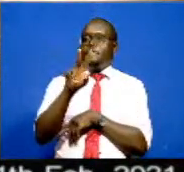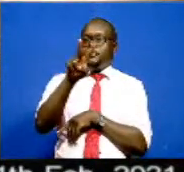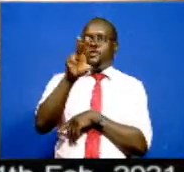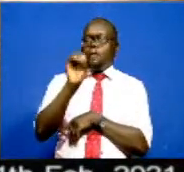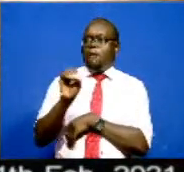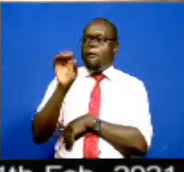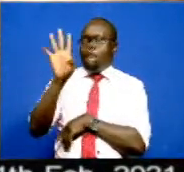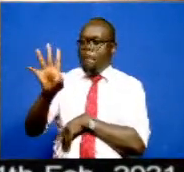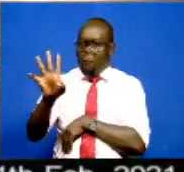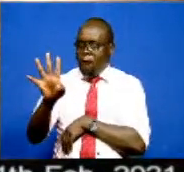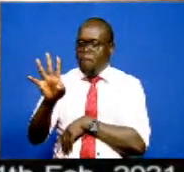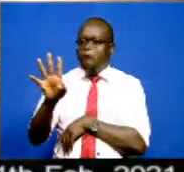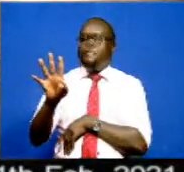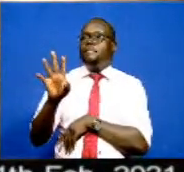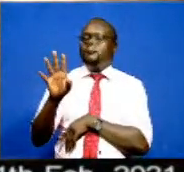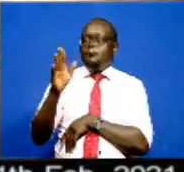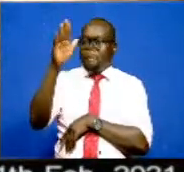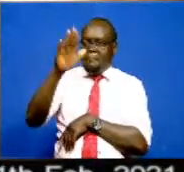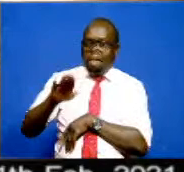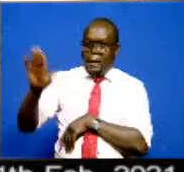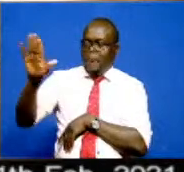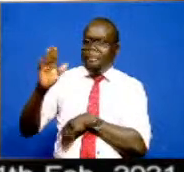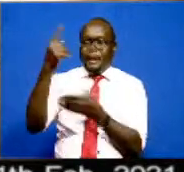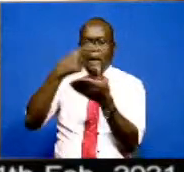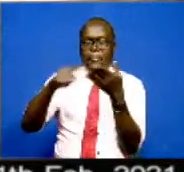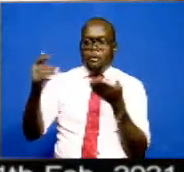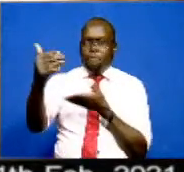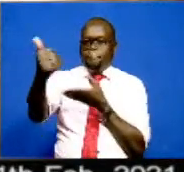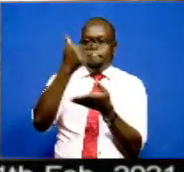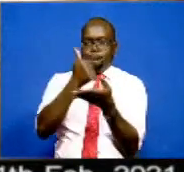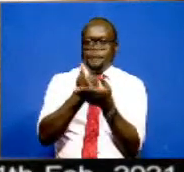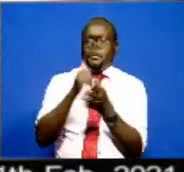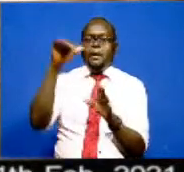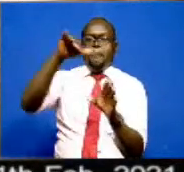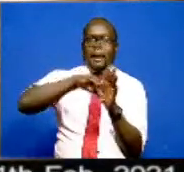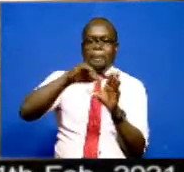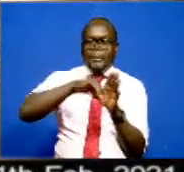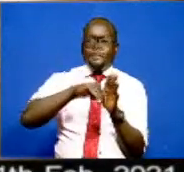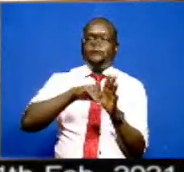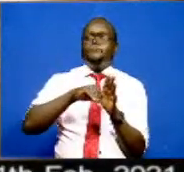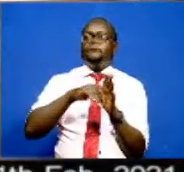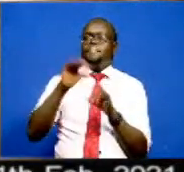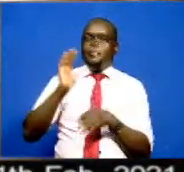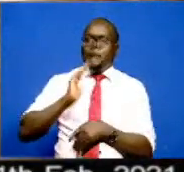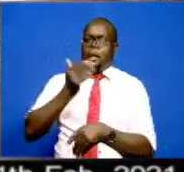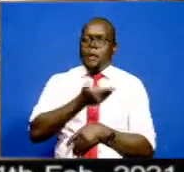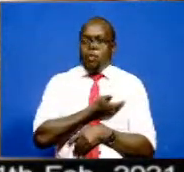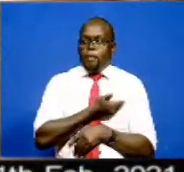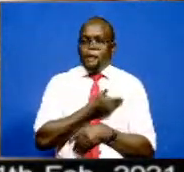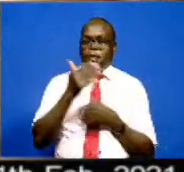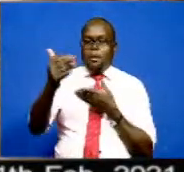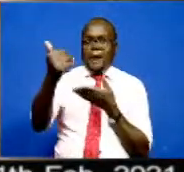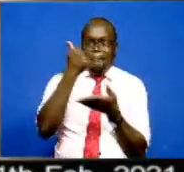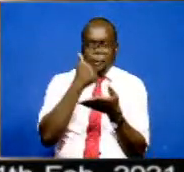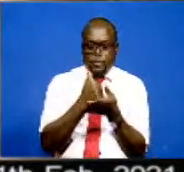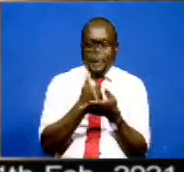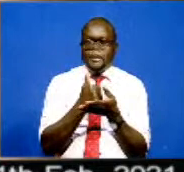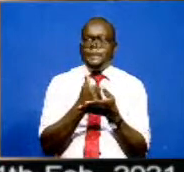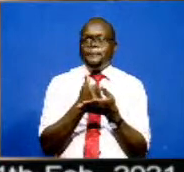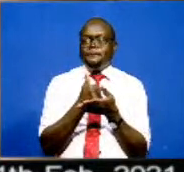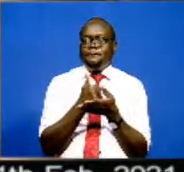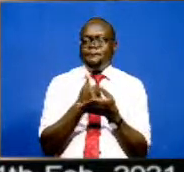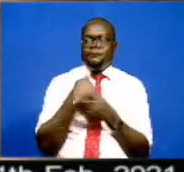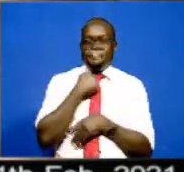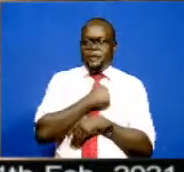204, this House approves the appointment of the following members to the Committee on Appointments. No, sorry.